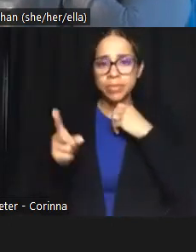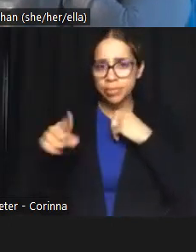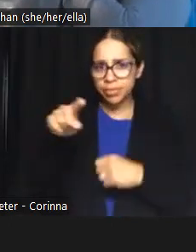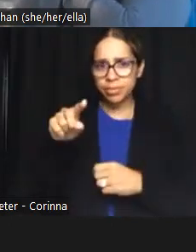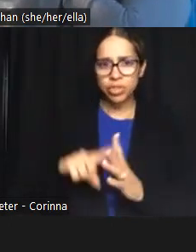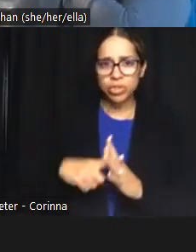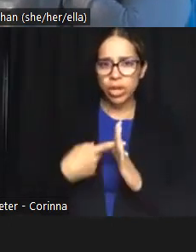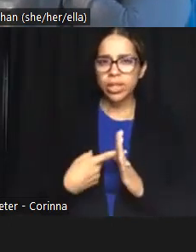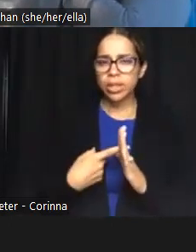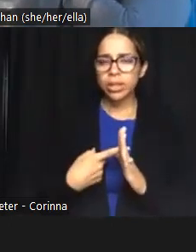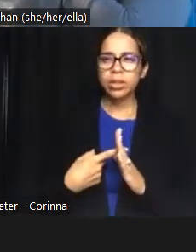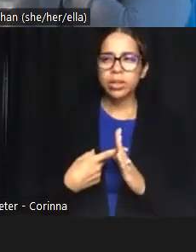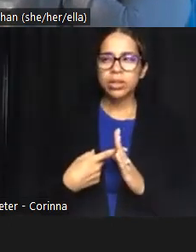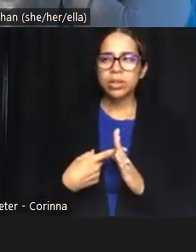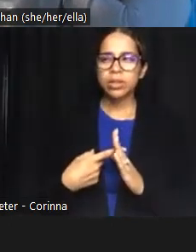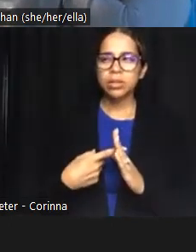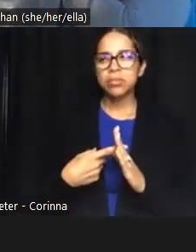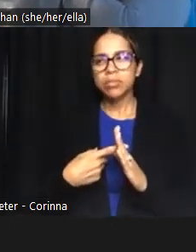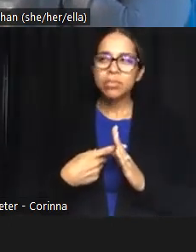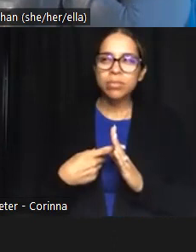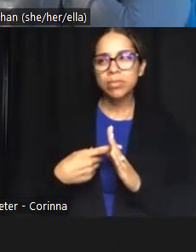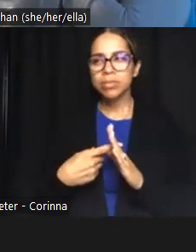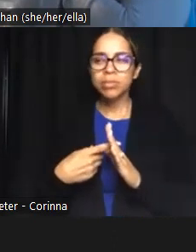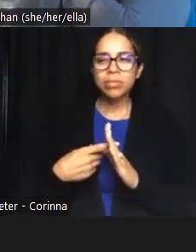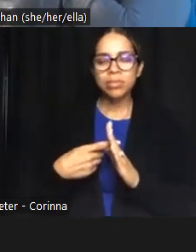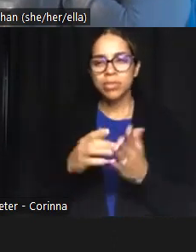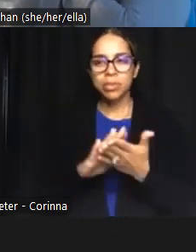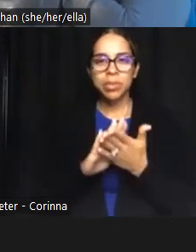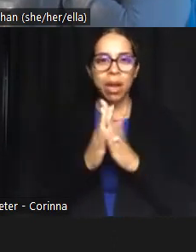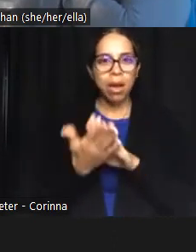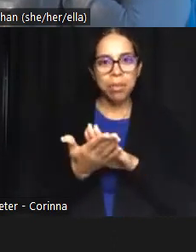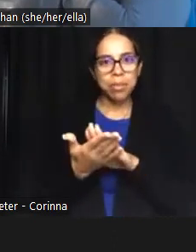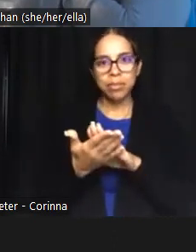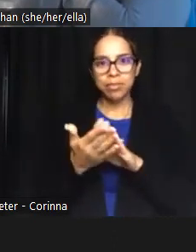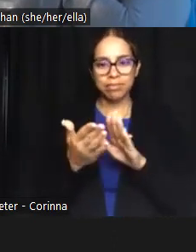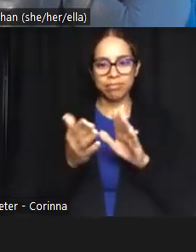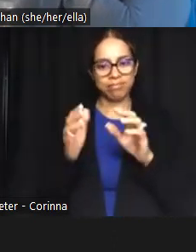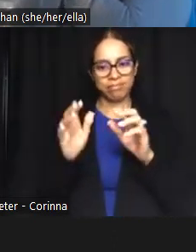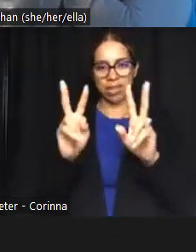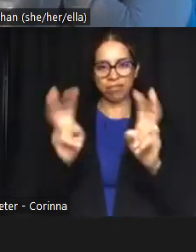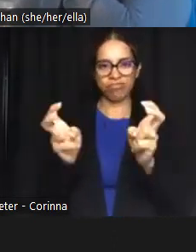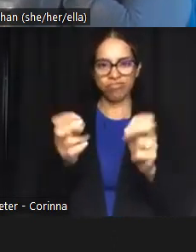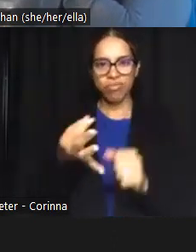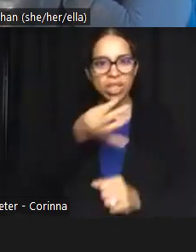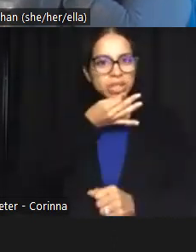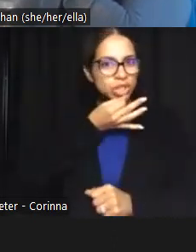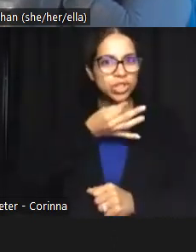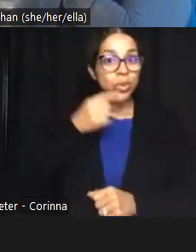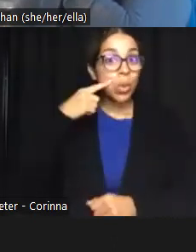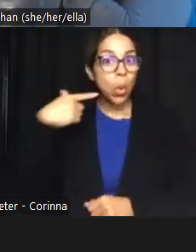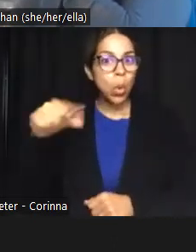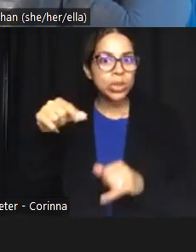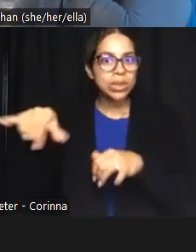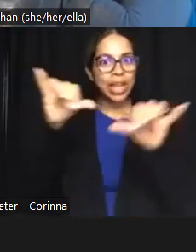to become like the subject matter expert or the gold standard. And also libraries